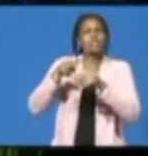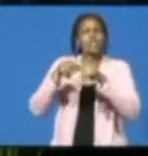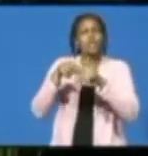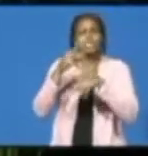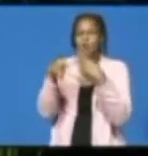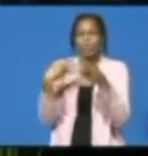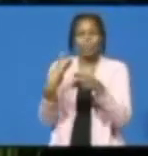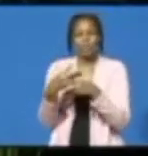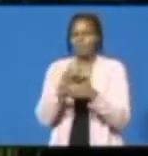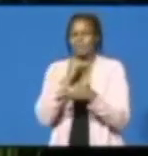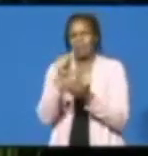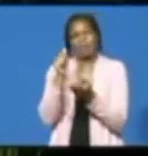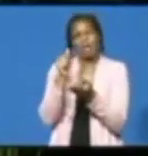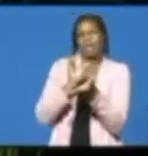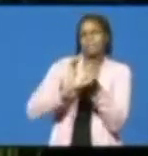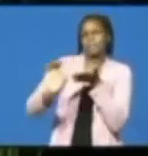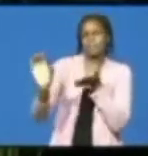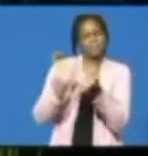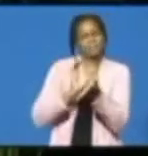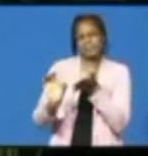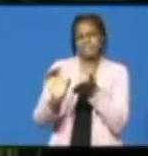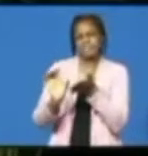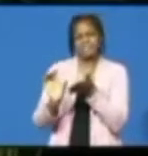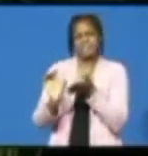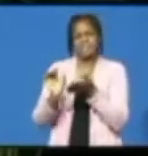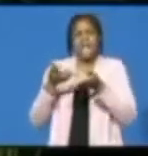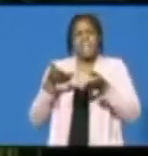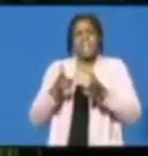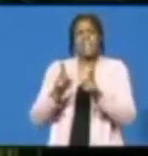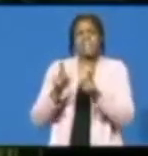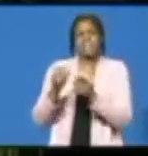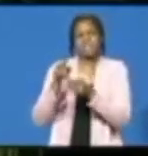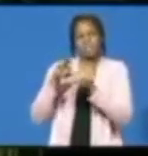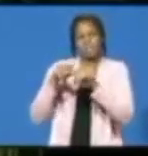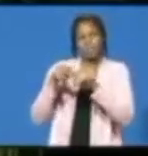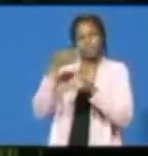of impurity. Let the salt of God's truth